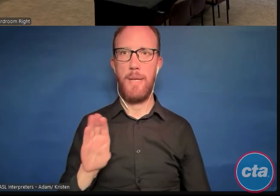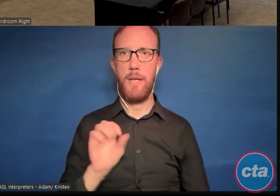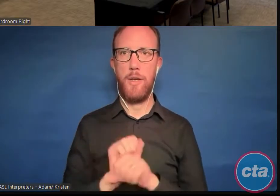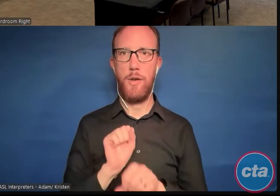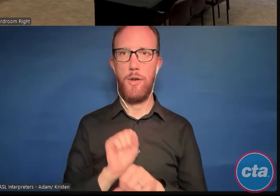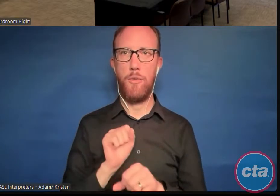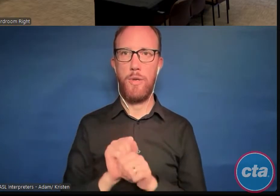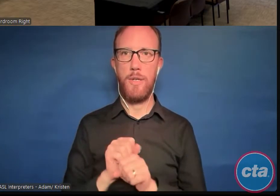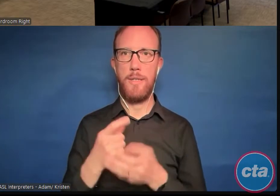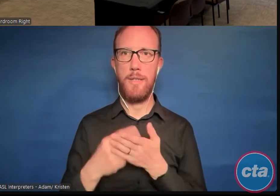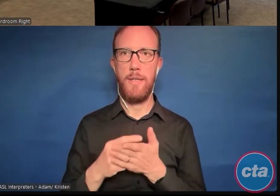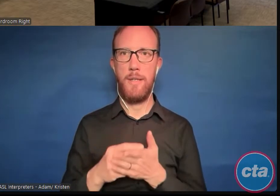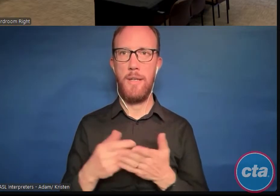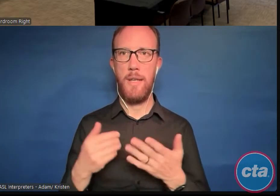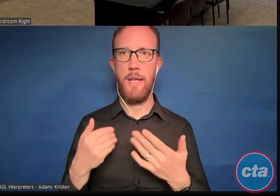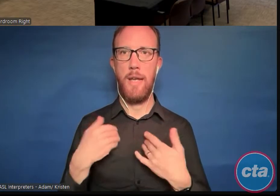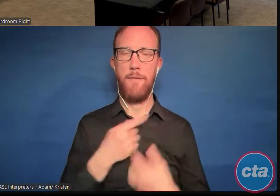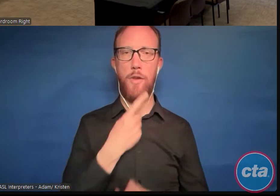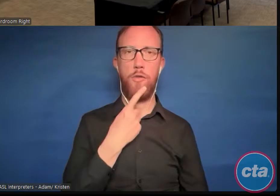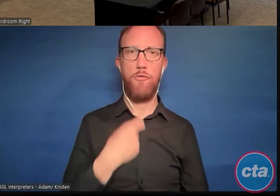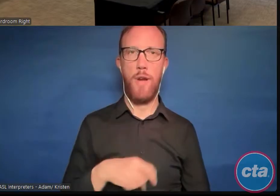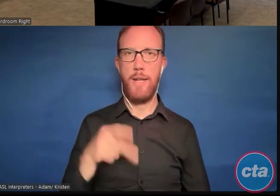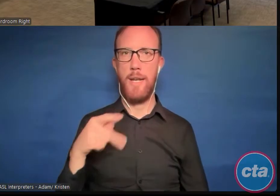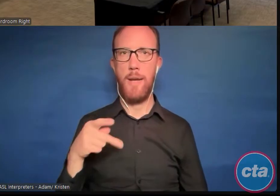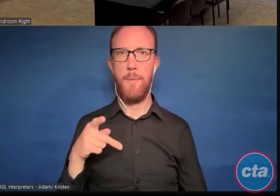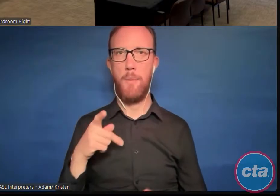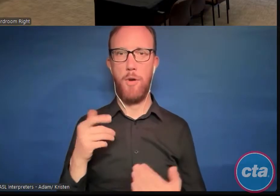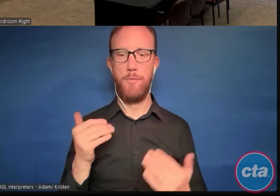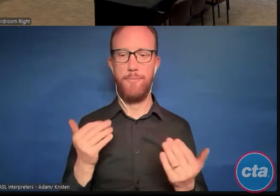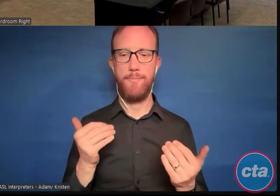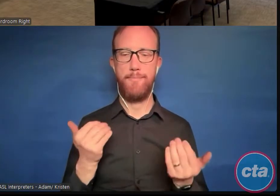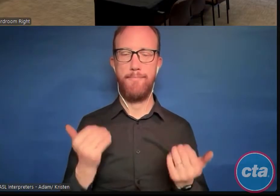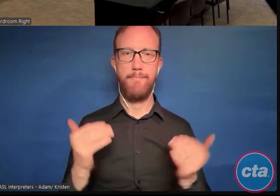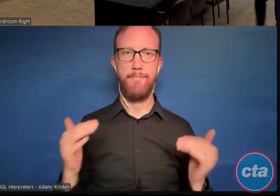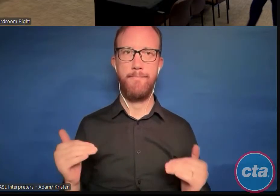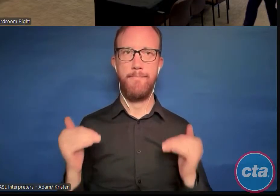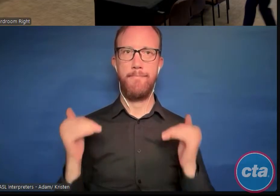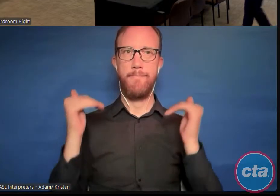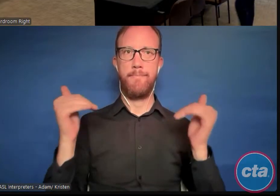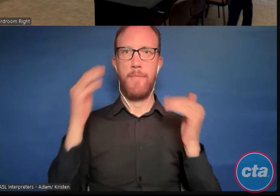a red and purple modernization program update.